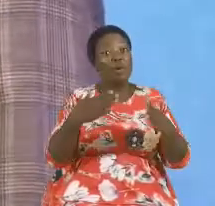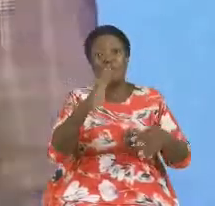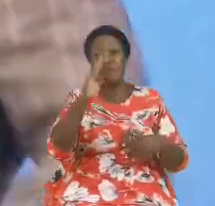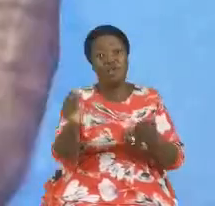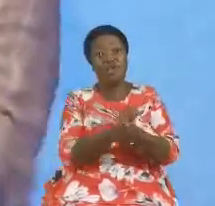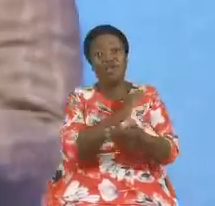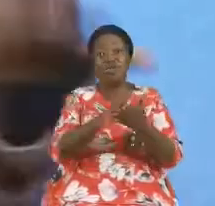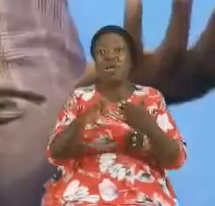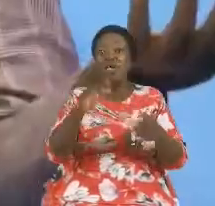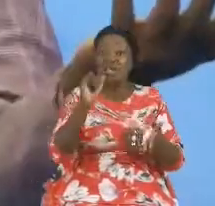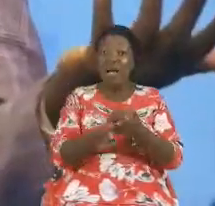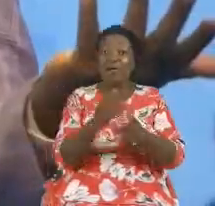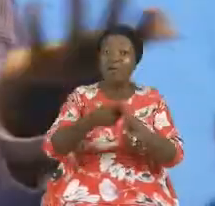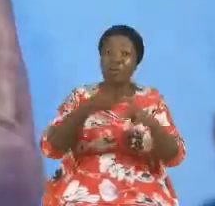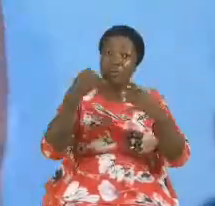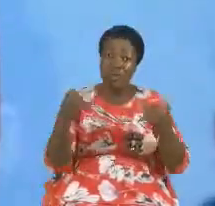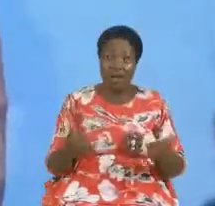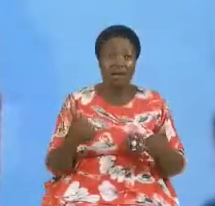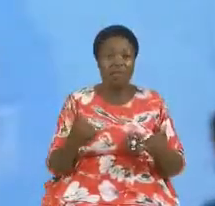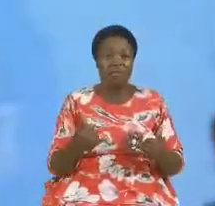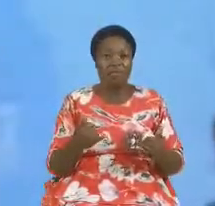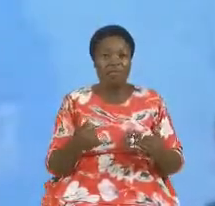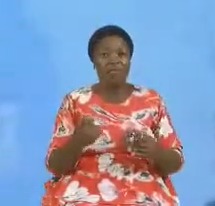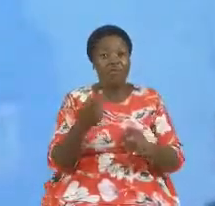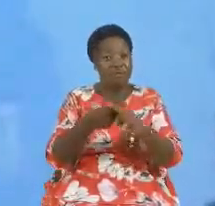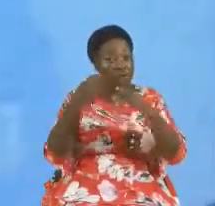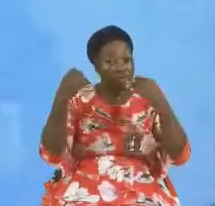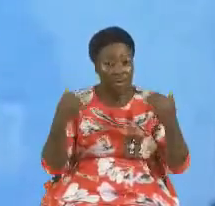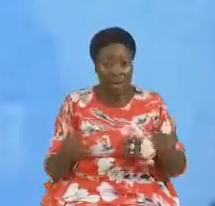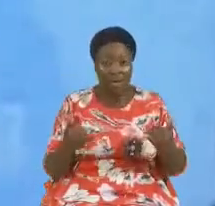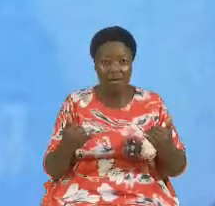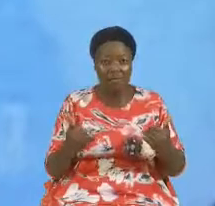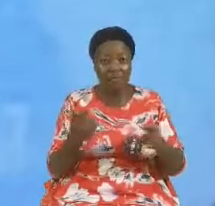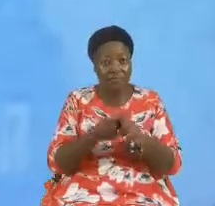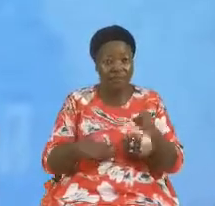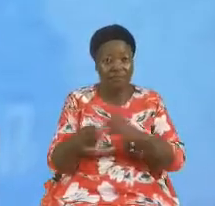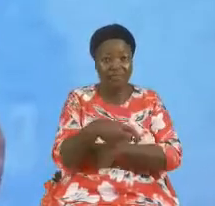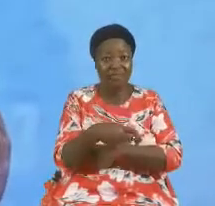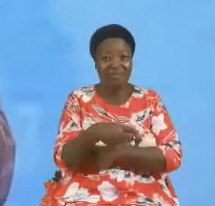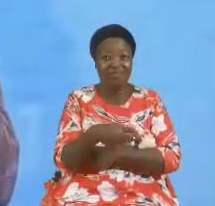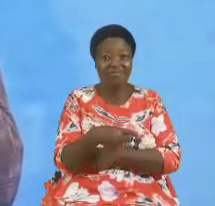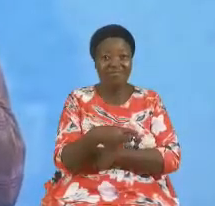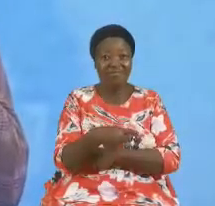him, that the body of sin might be destroyed, that